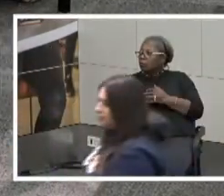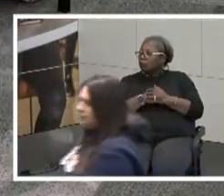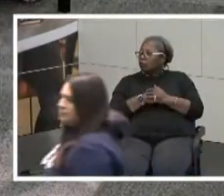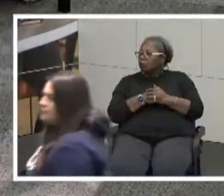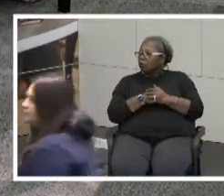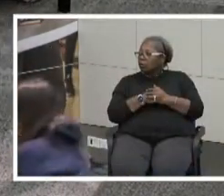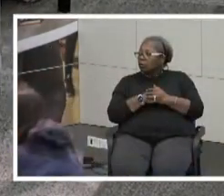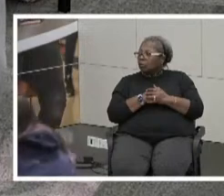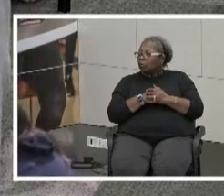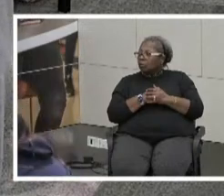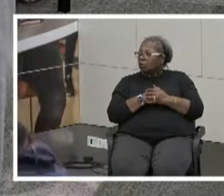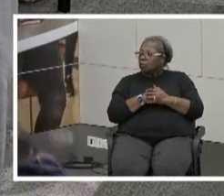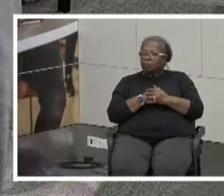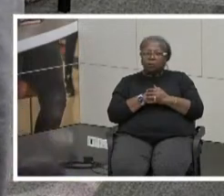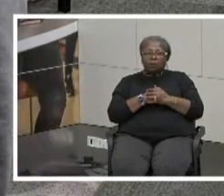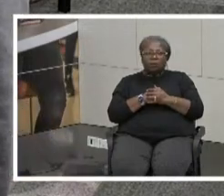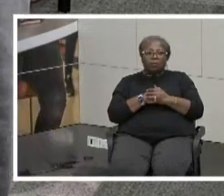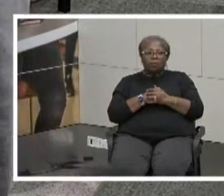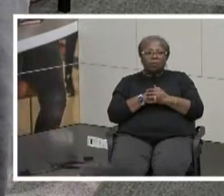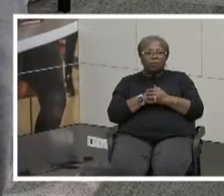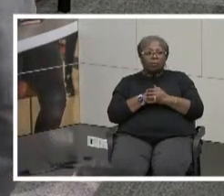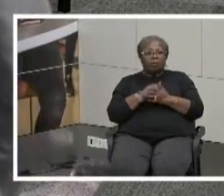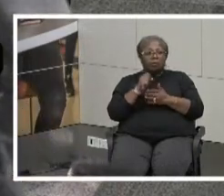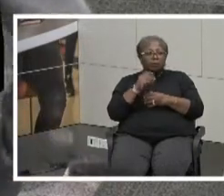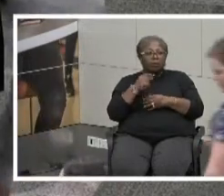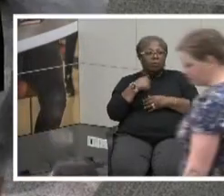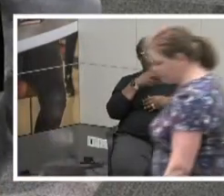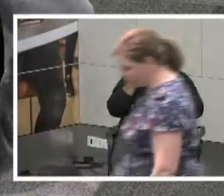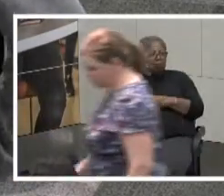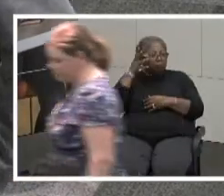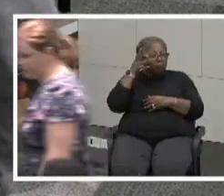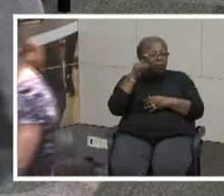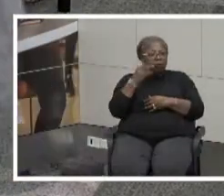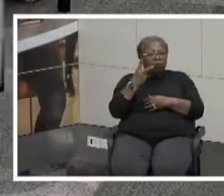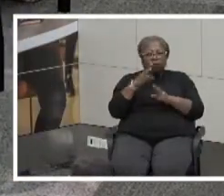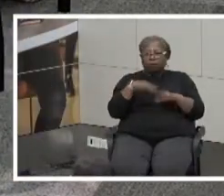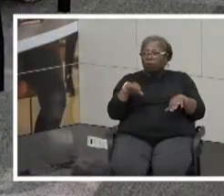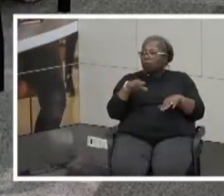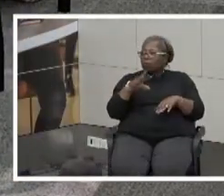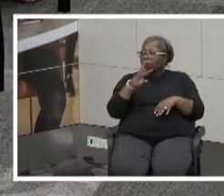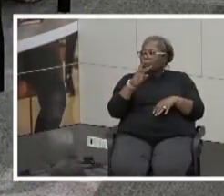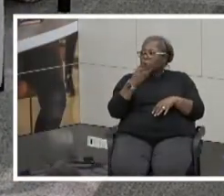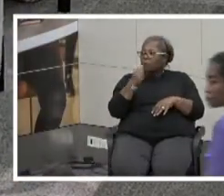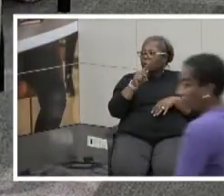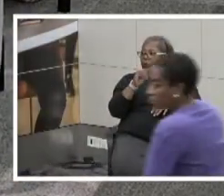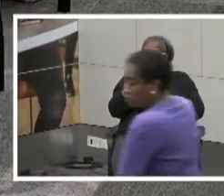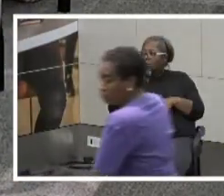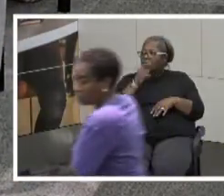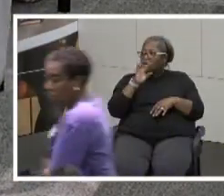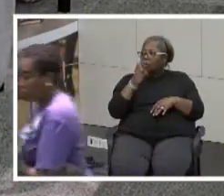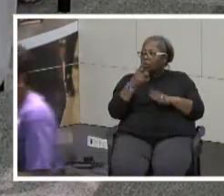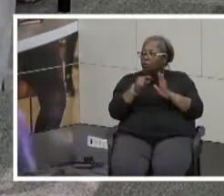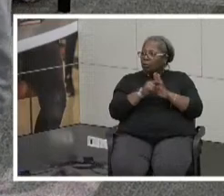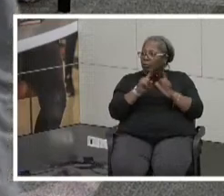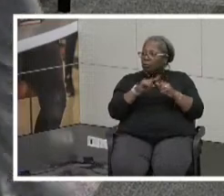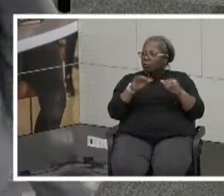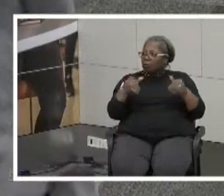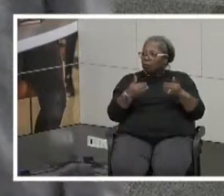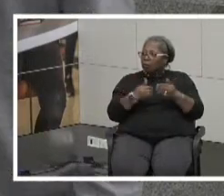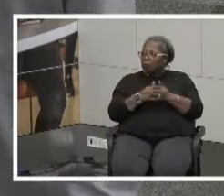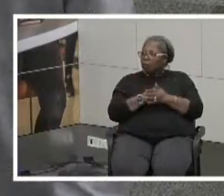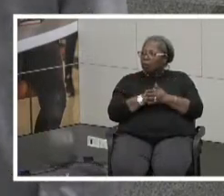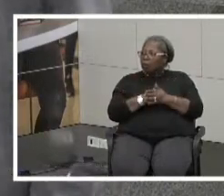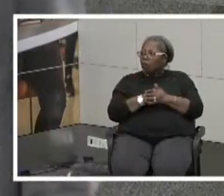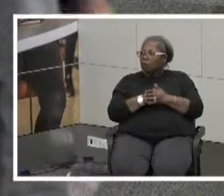go ahead okay we can hear pardon me um so I'm a parent of two children at Orton who are in sth grade and I'd like to introduce Max and